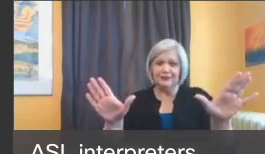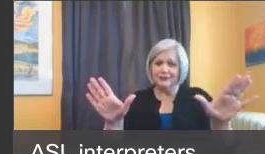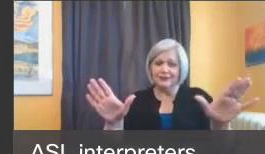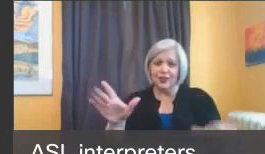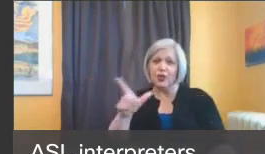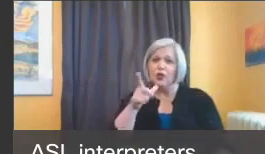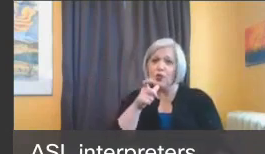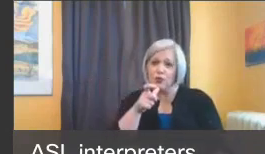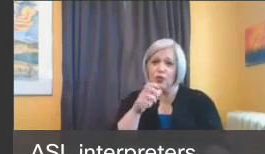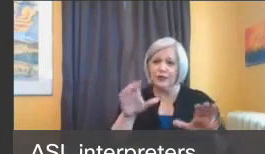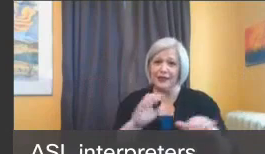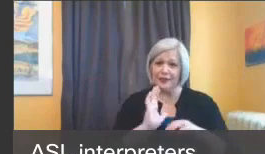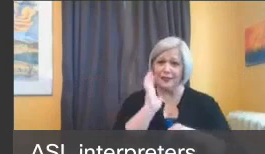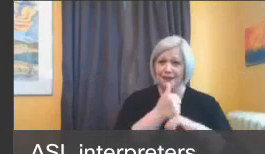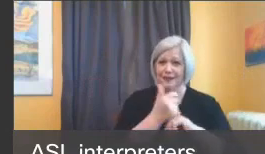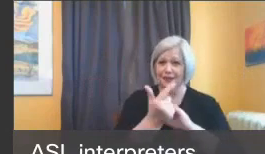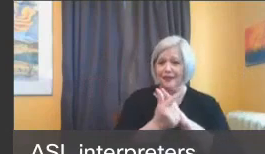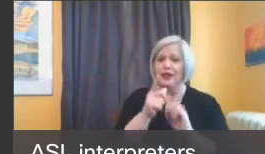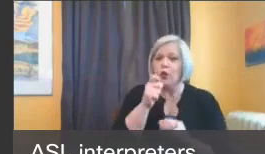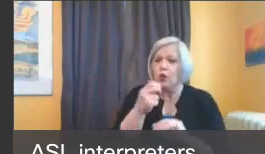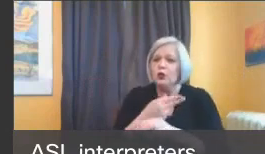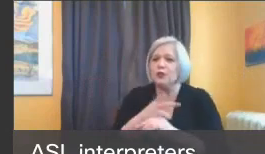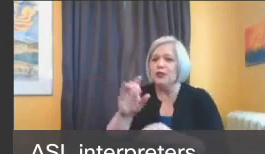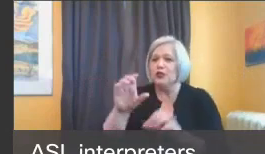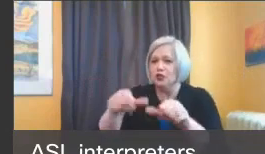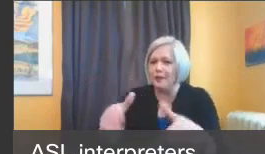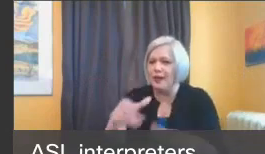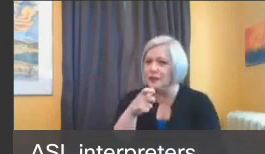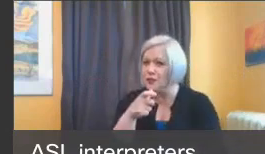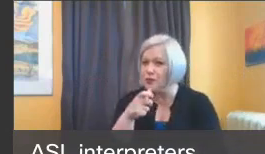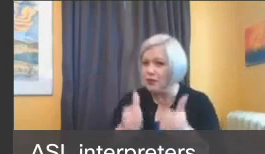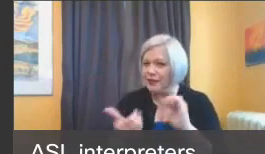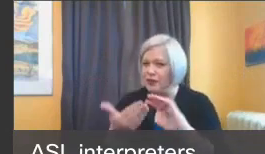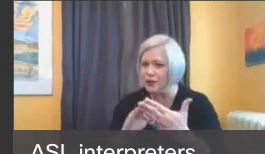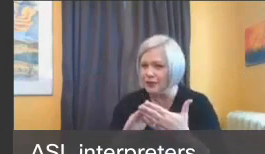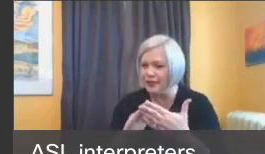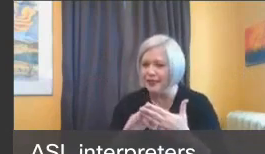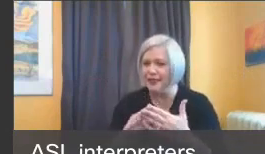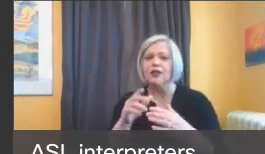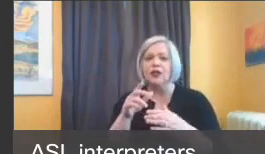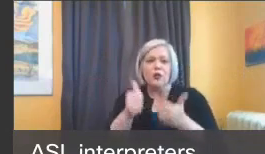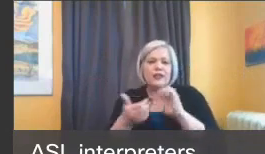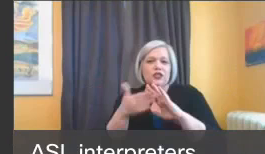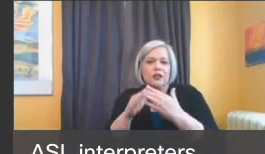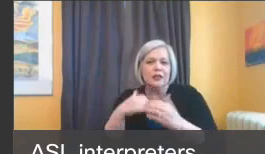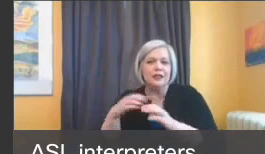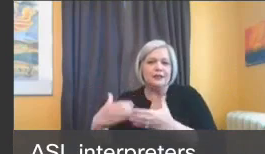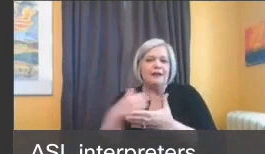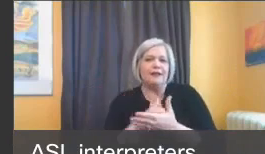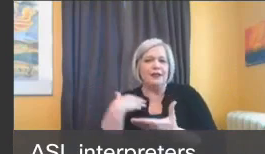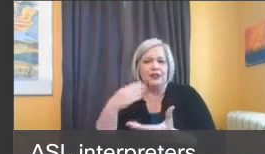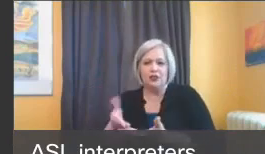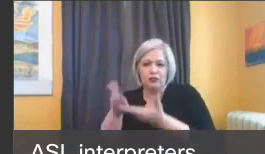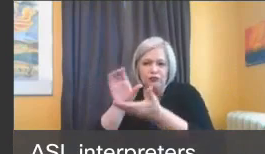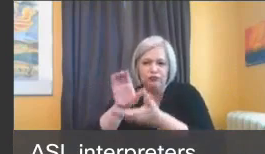who's actually doing this? Who's actually using the drop boxes? Who does the community collection of ballots and things